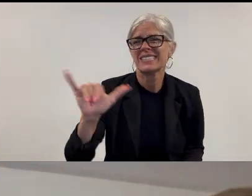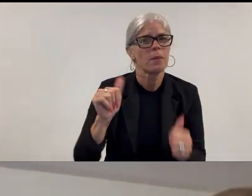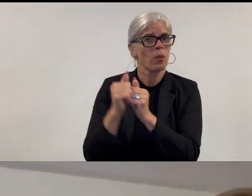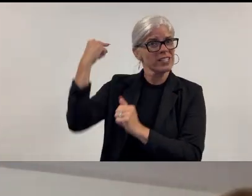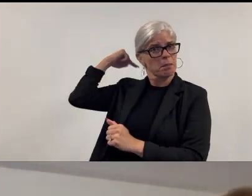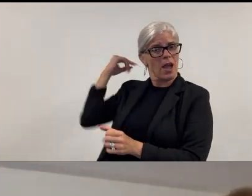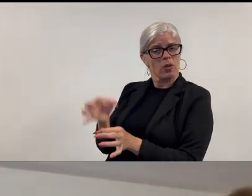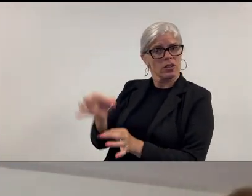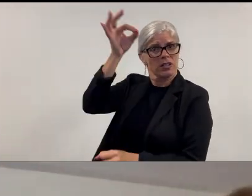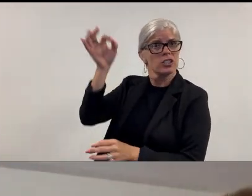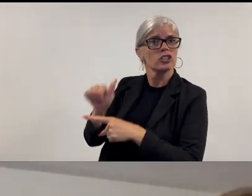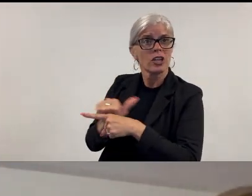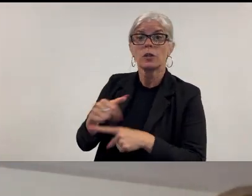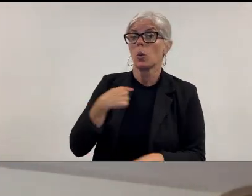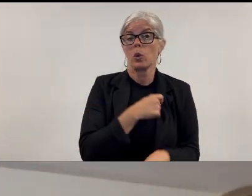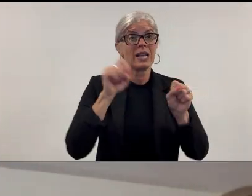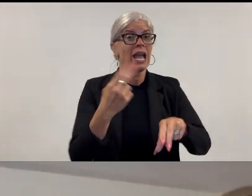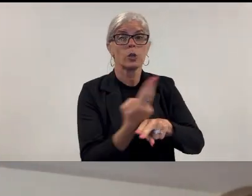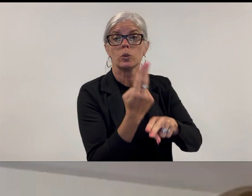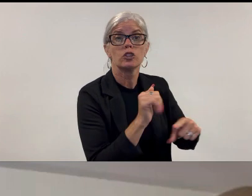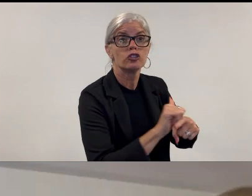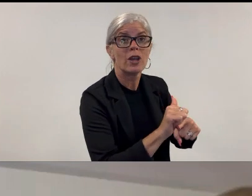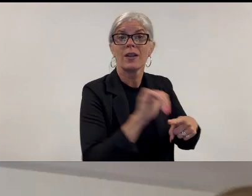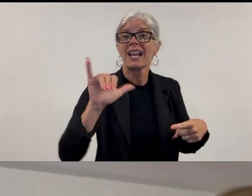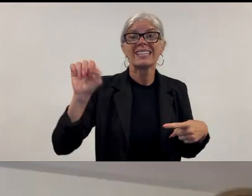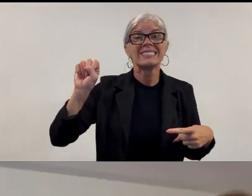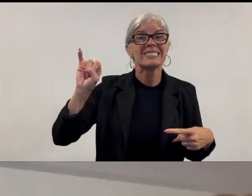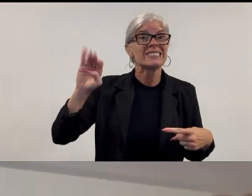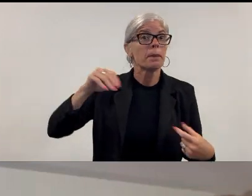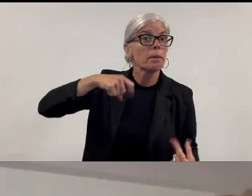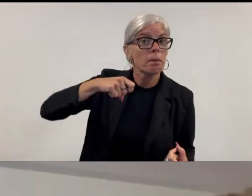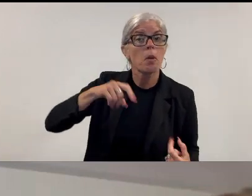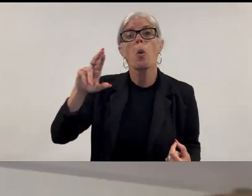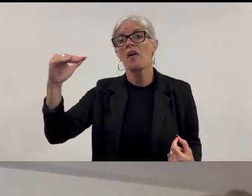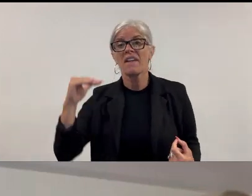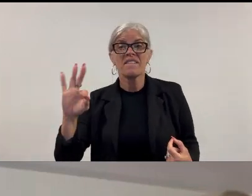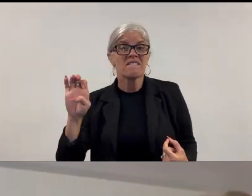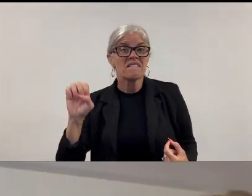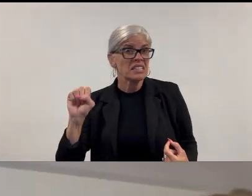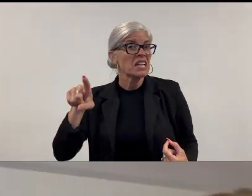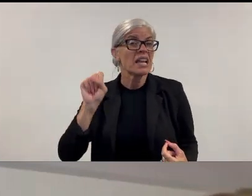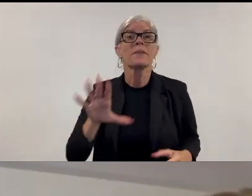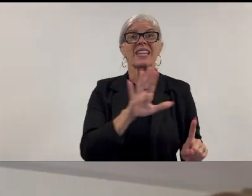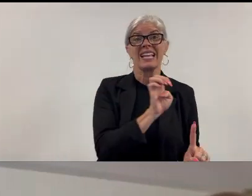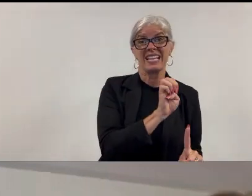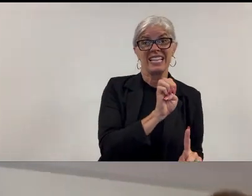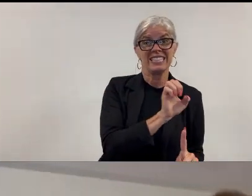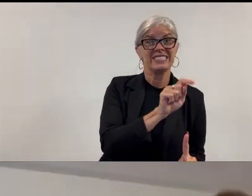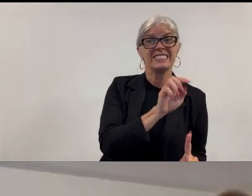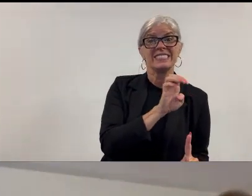diameter straw improves the strength of the inspiratory and expiratory